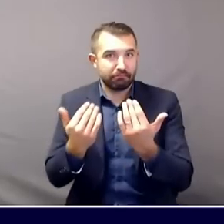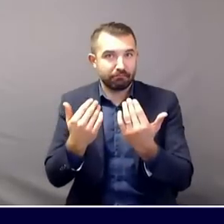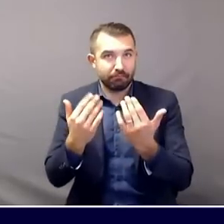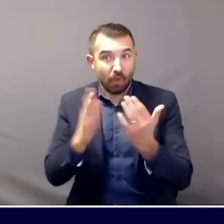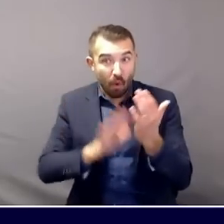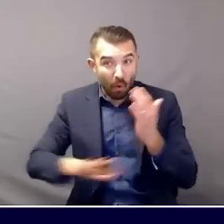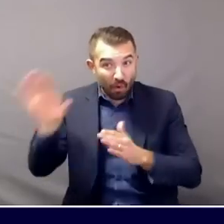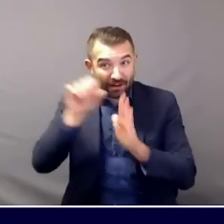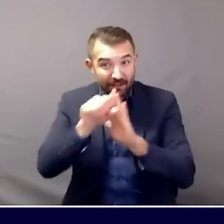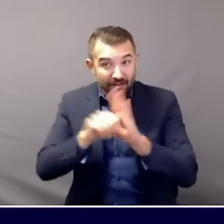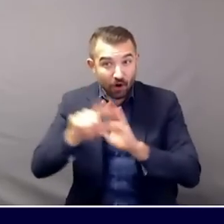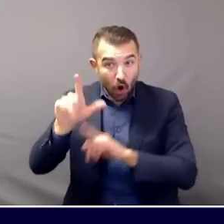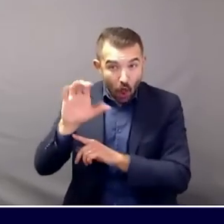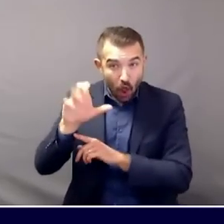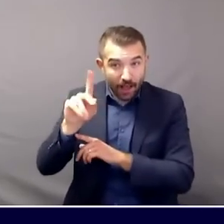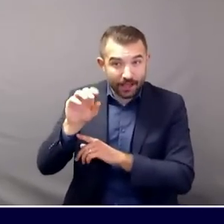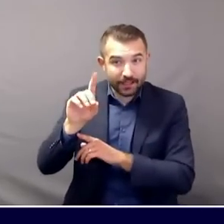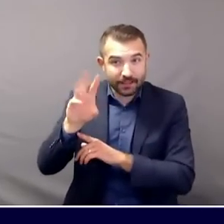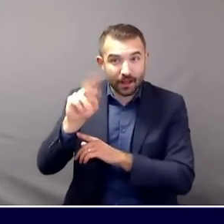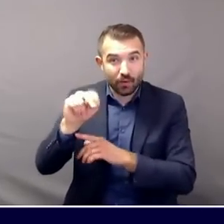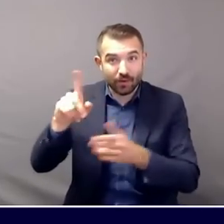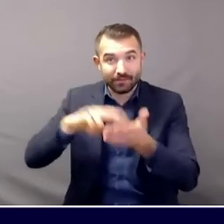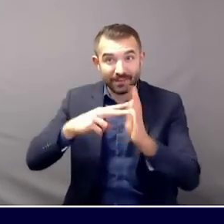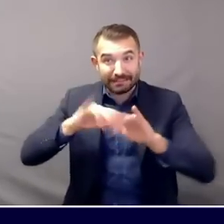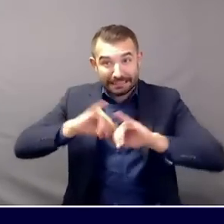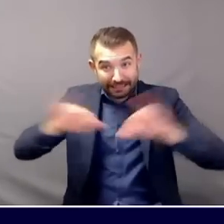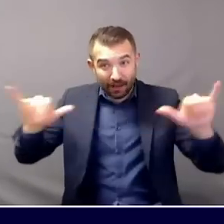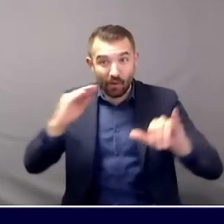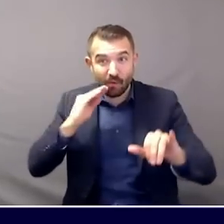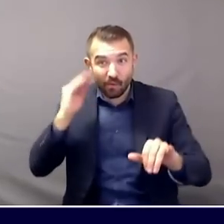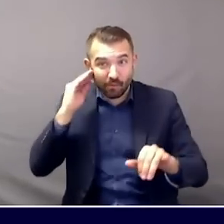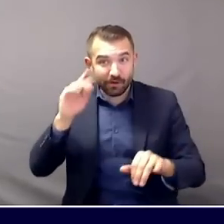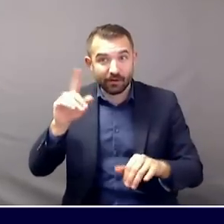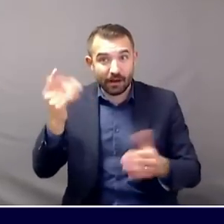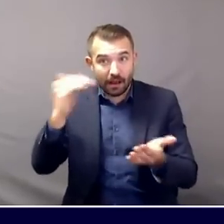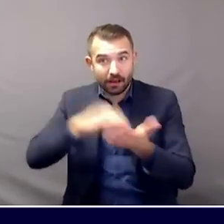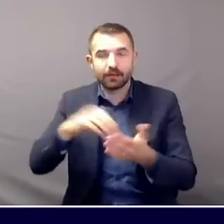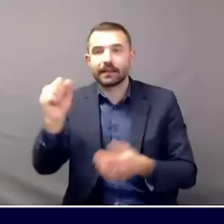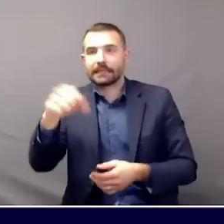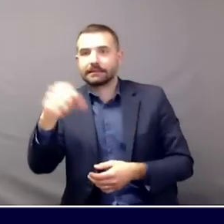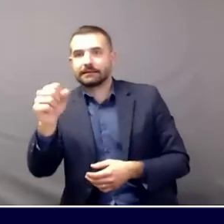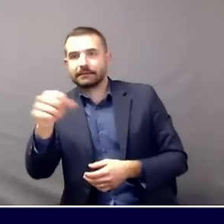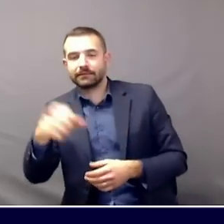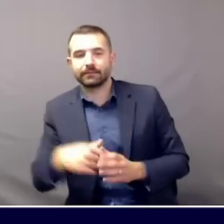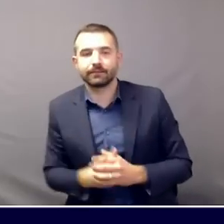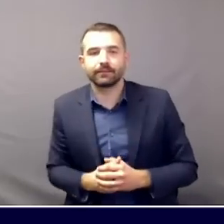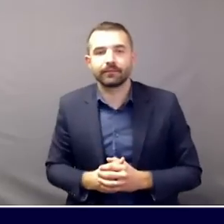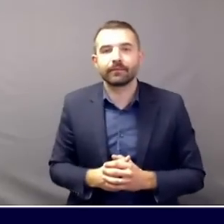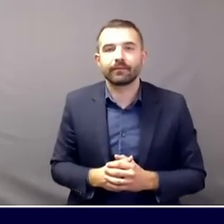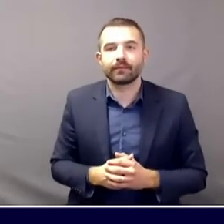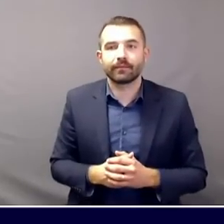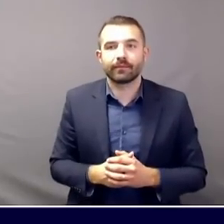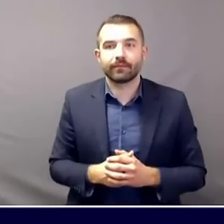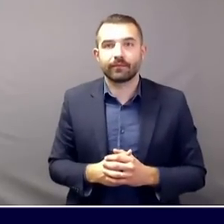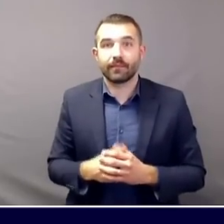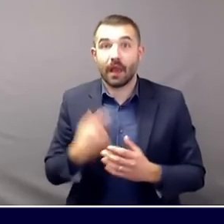to a stay-at-home order. We're Right, talking yeah. a lot of other things, but not a statewide lockdown as such.